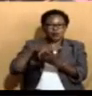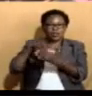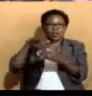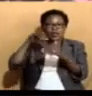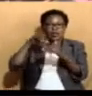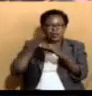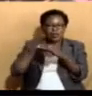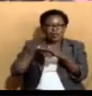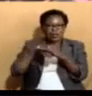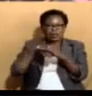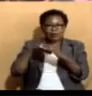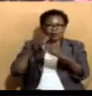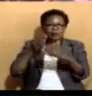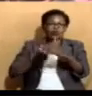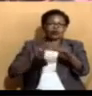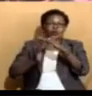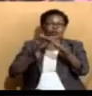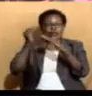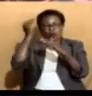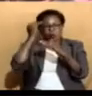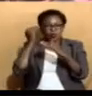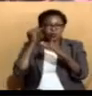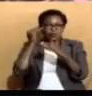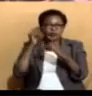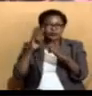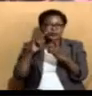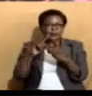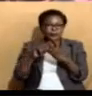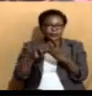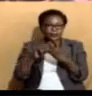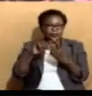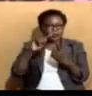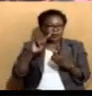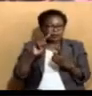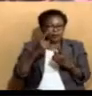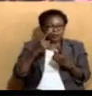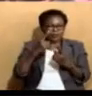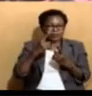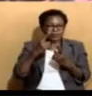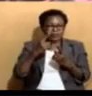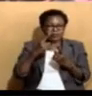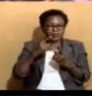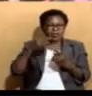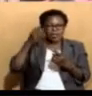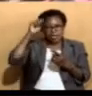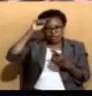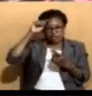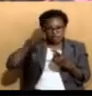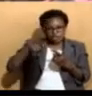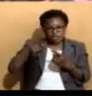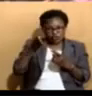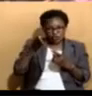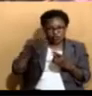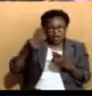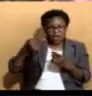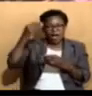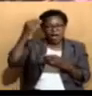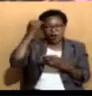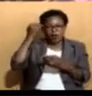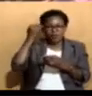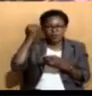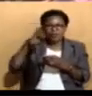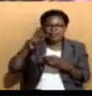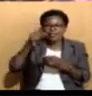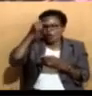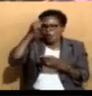the Superior Court. First, the learned judges of the High Court, that is where the original